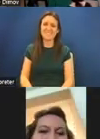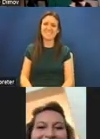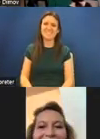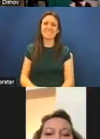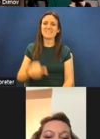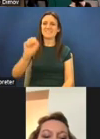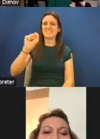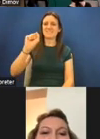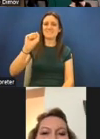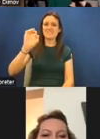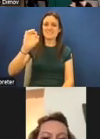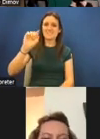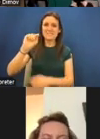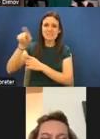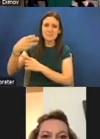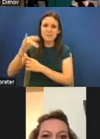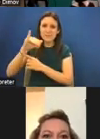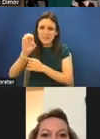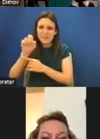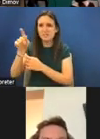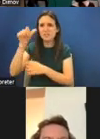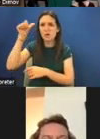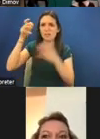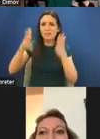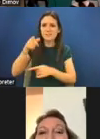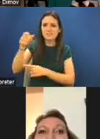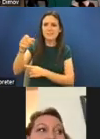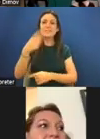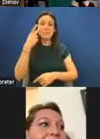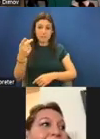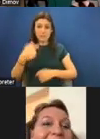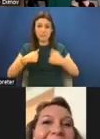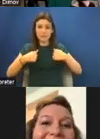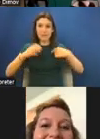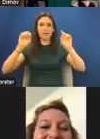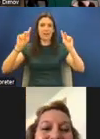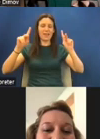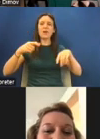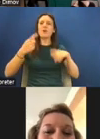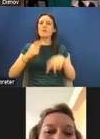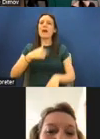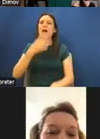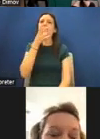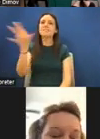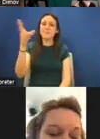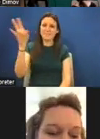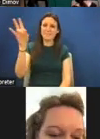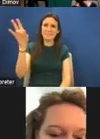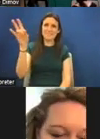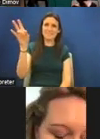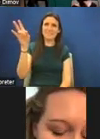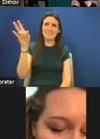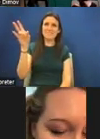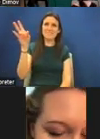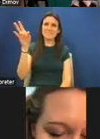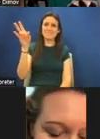When can you see me? Yeah. Yes. When I was 17 years old, I was